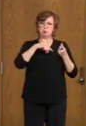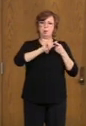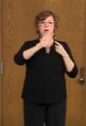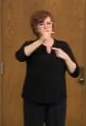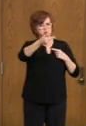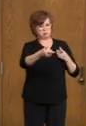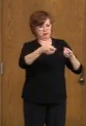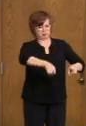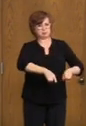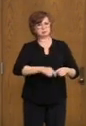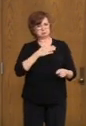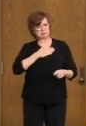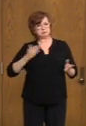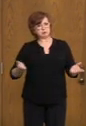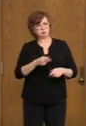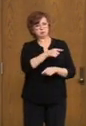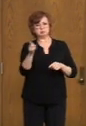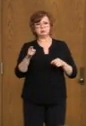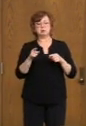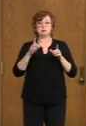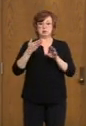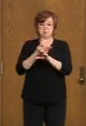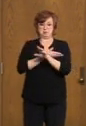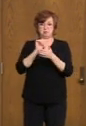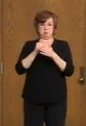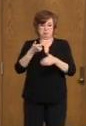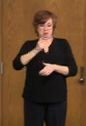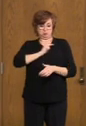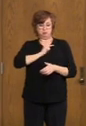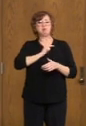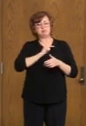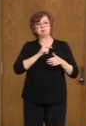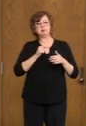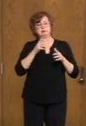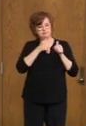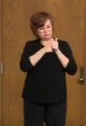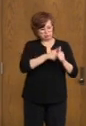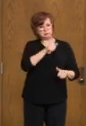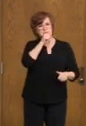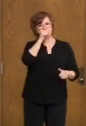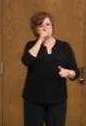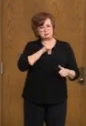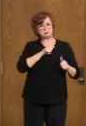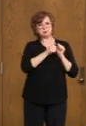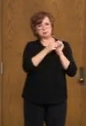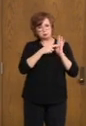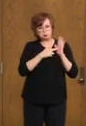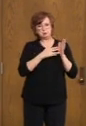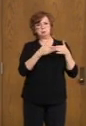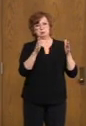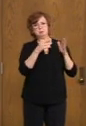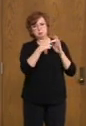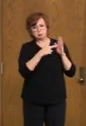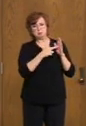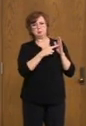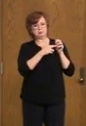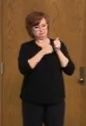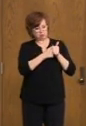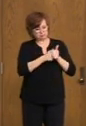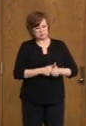orders and the guidelines that are in place. We will get through this as we get more of our population vaccinated, yes, but until